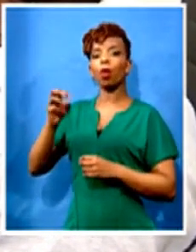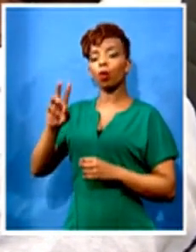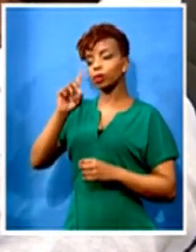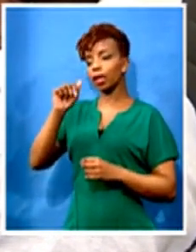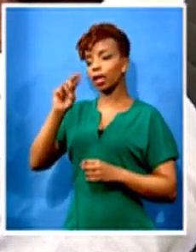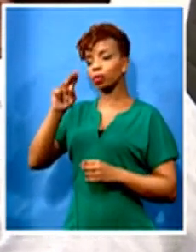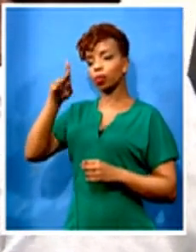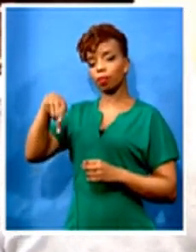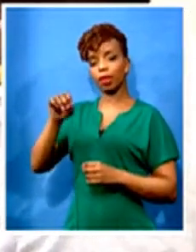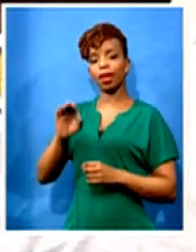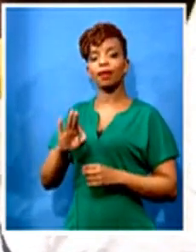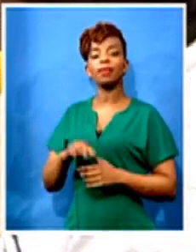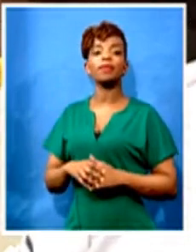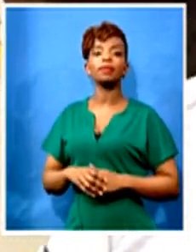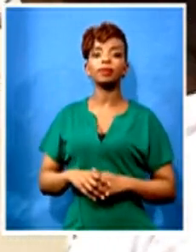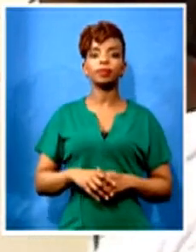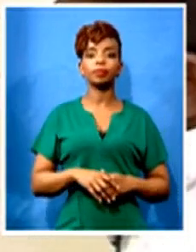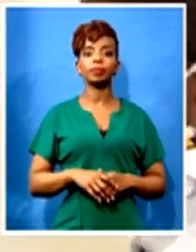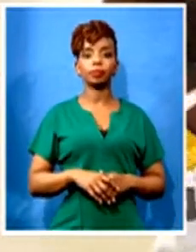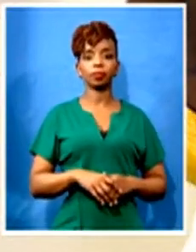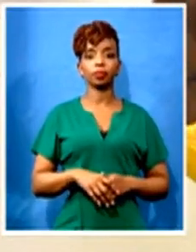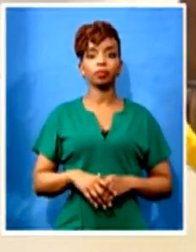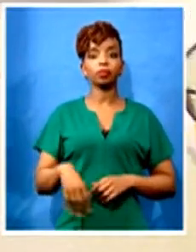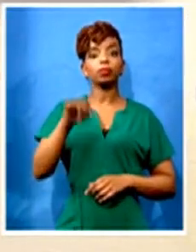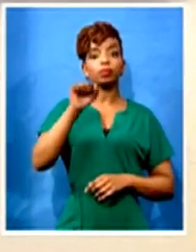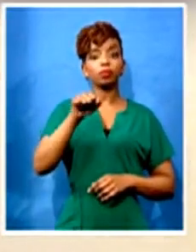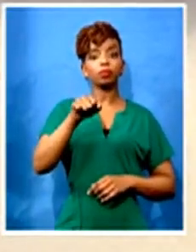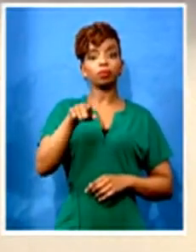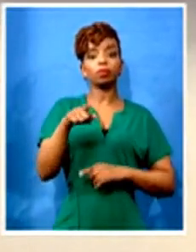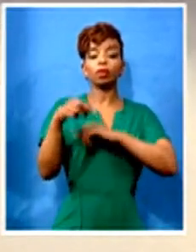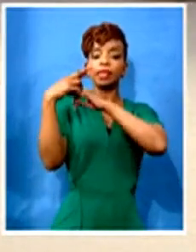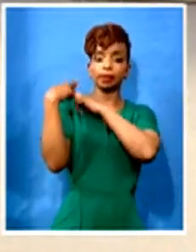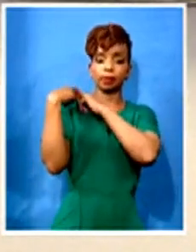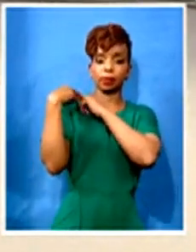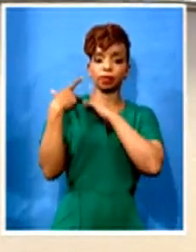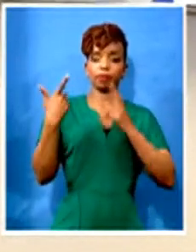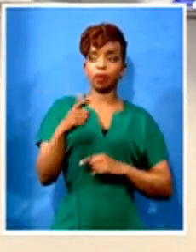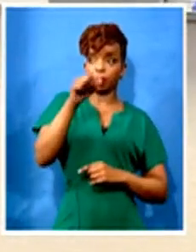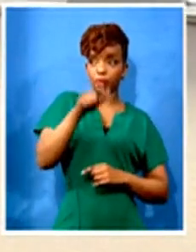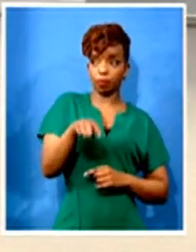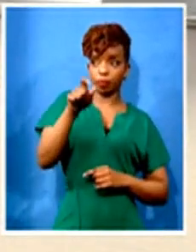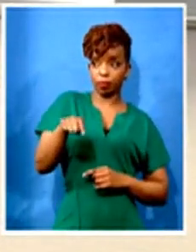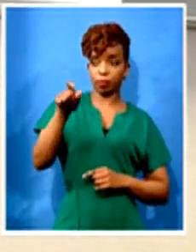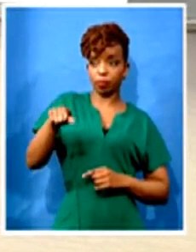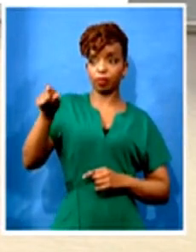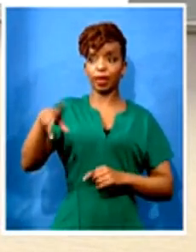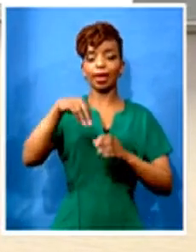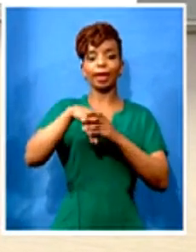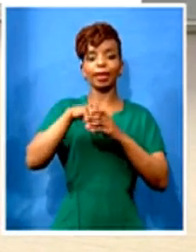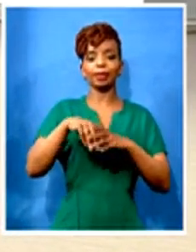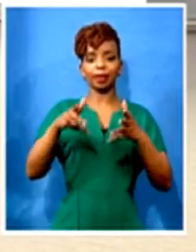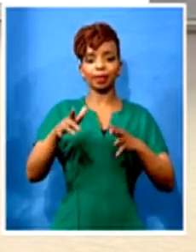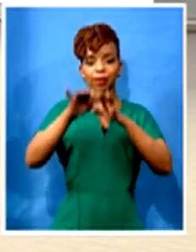political responsibility for every human being in this universe to actually speak out against human rights